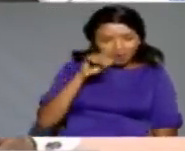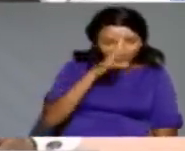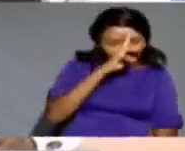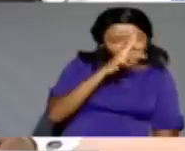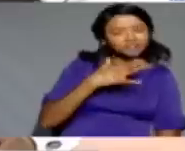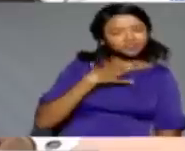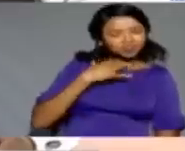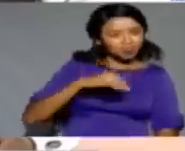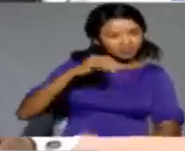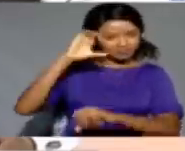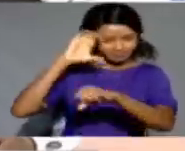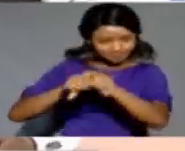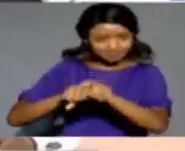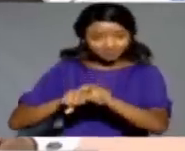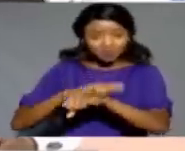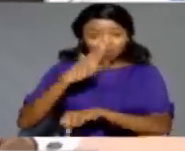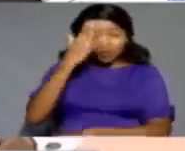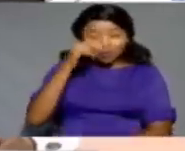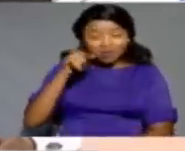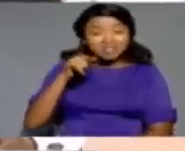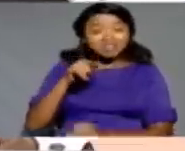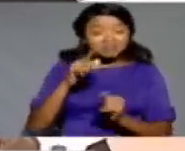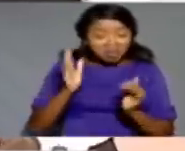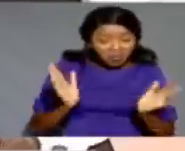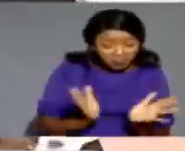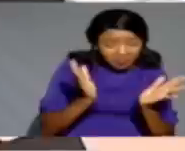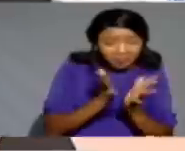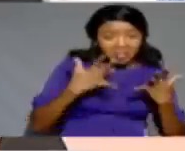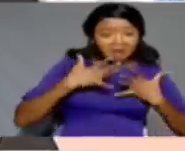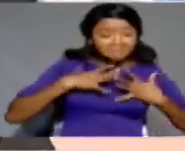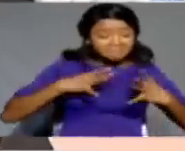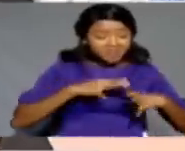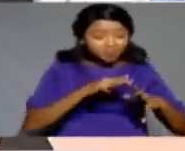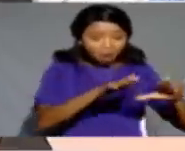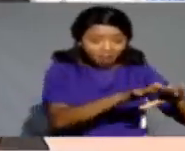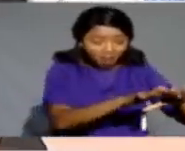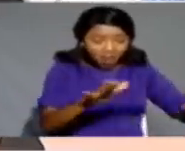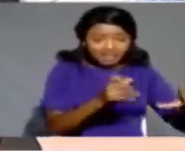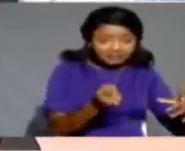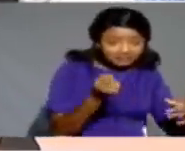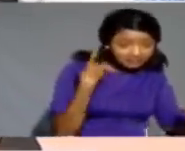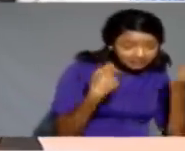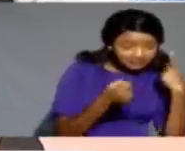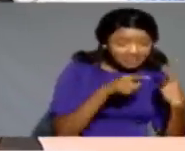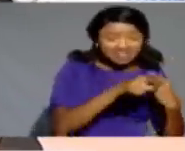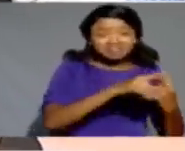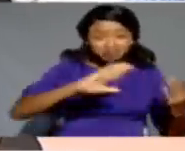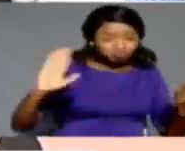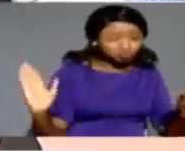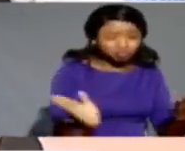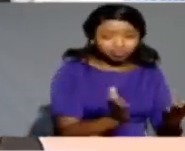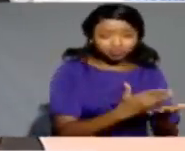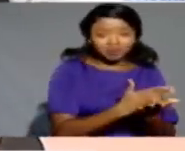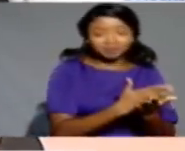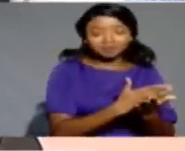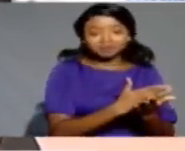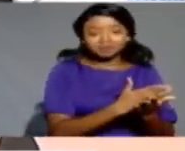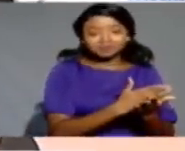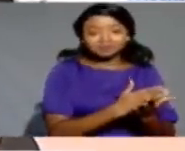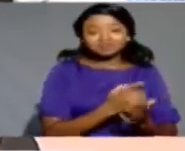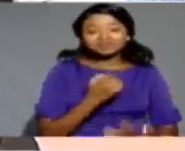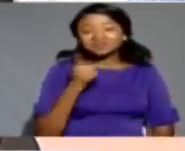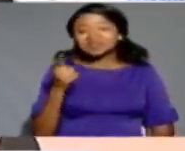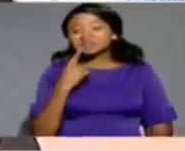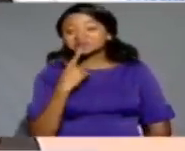police after he led residents to destroy a tea farm in Kibwari while claiming the land was